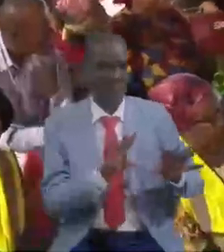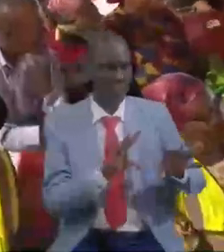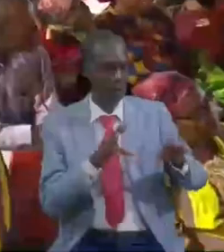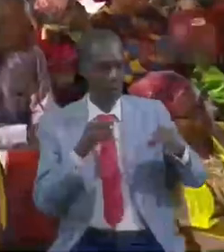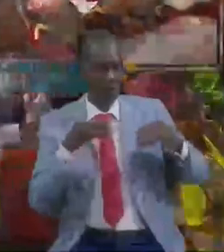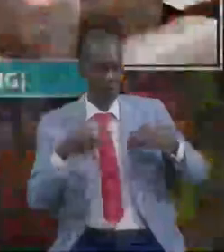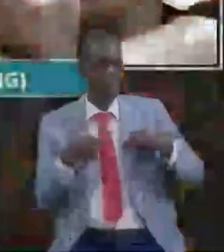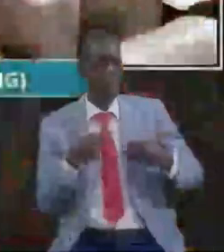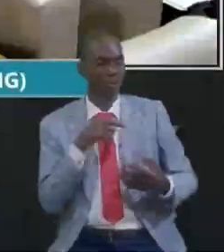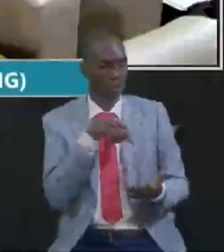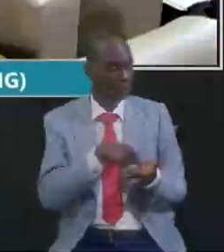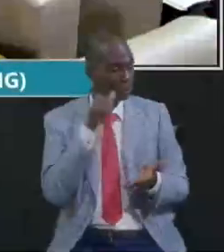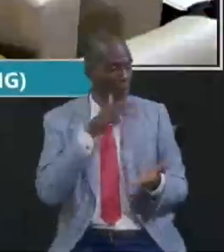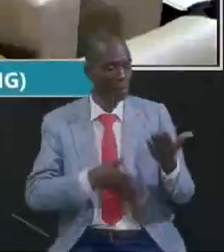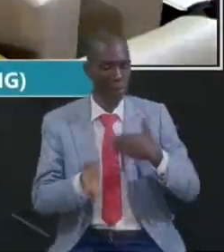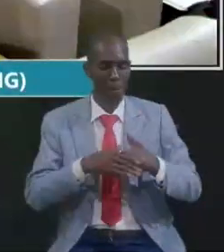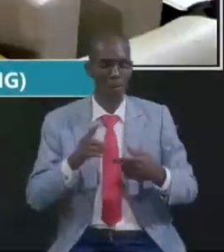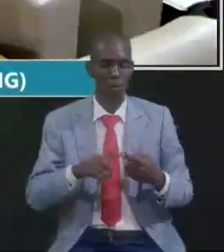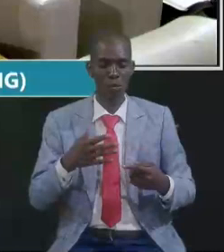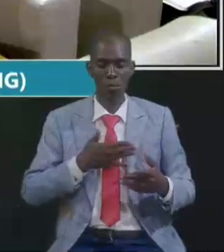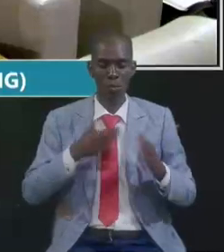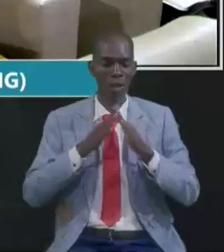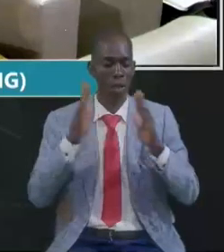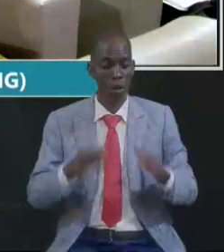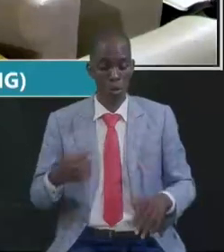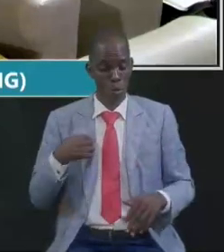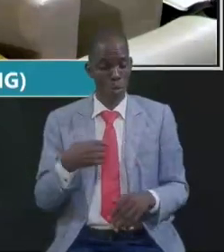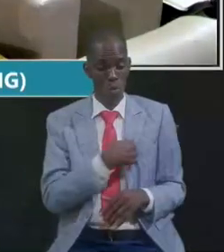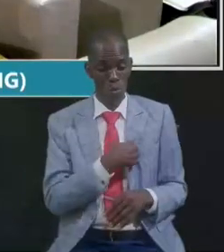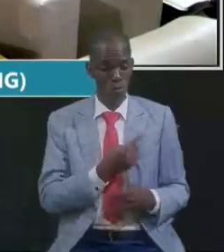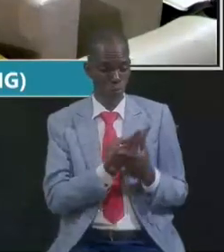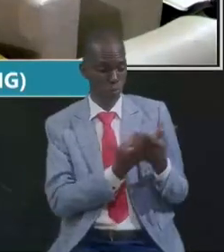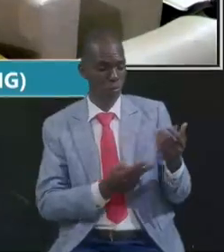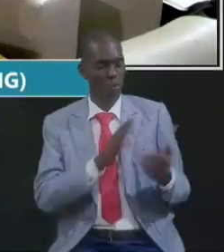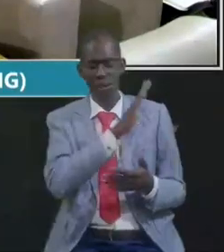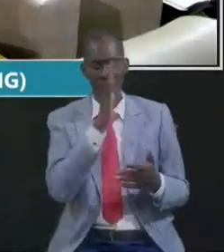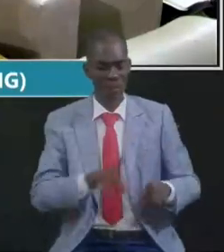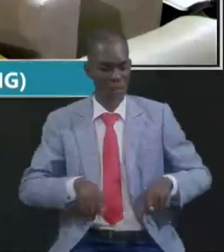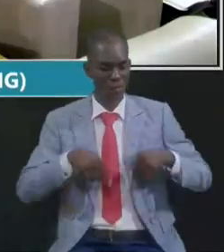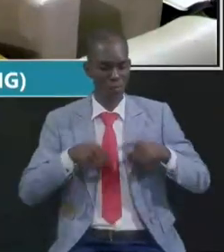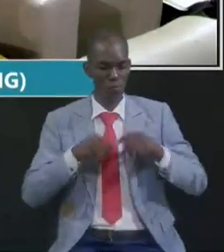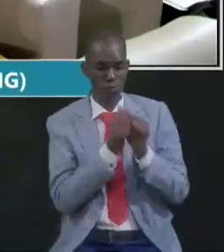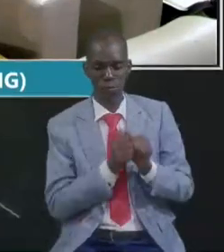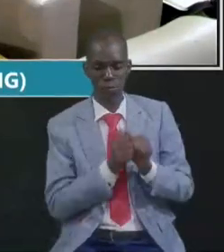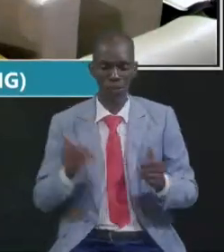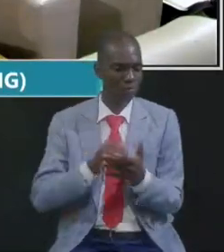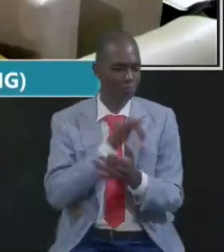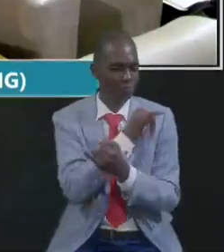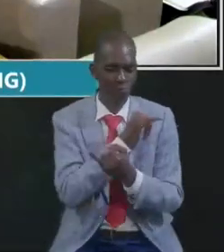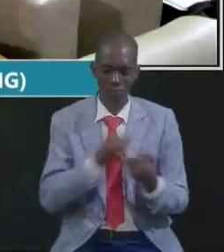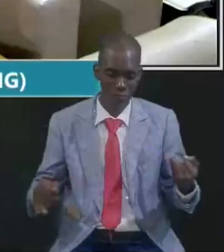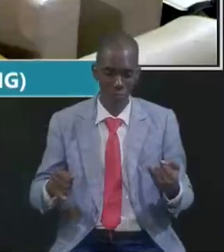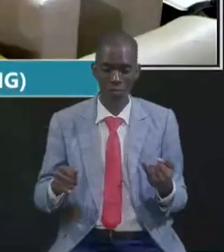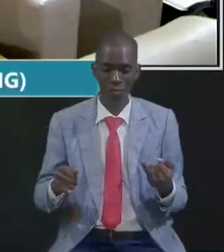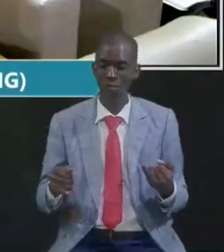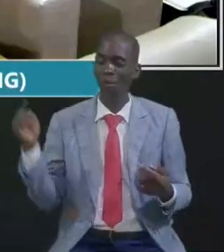femme house. Dans cette we will never nous live together. Jamais he says, ensemble. On my dead il